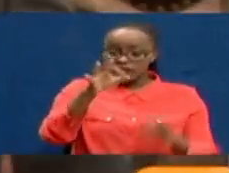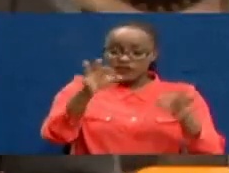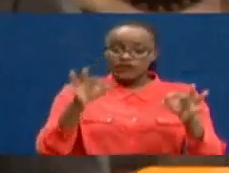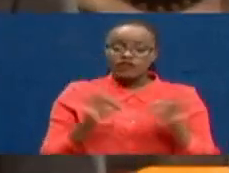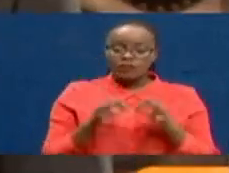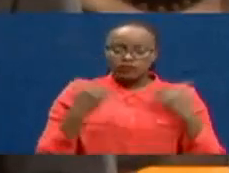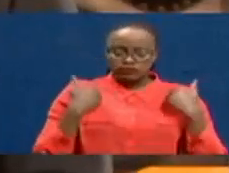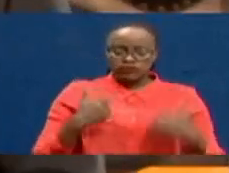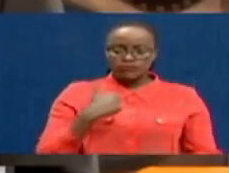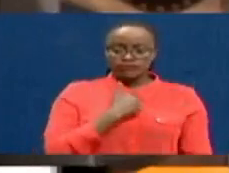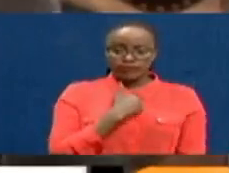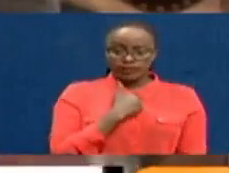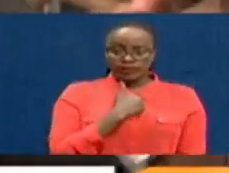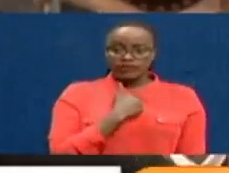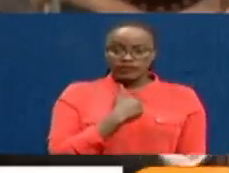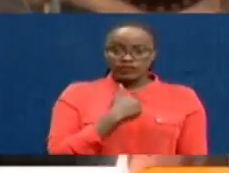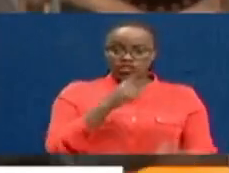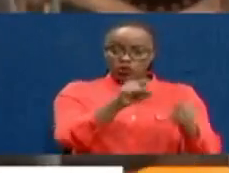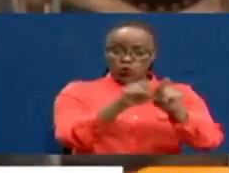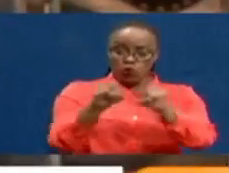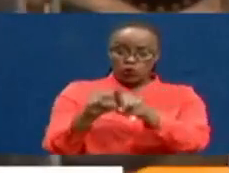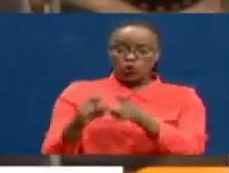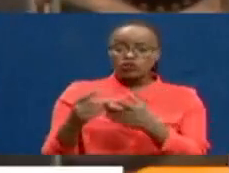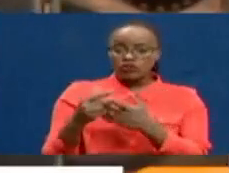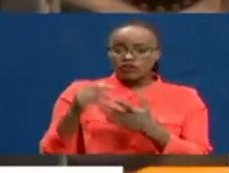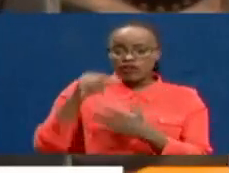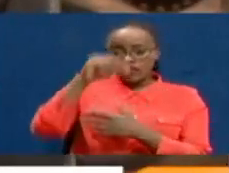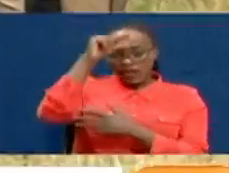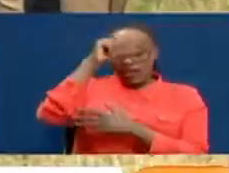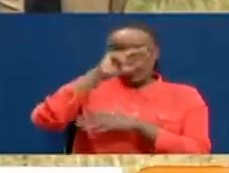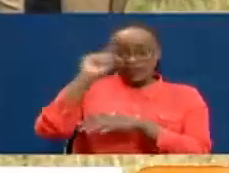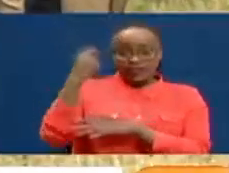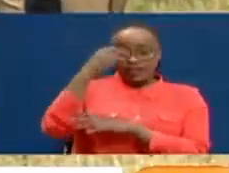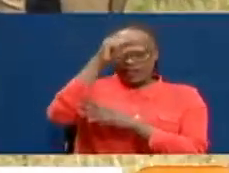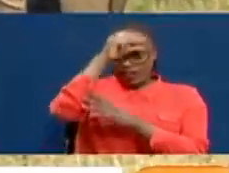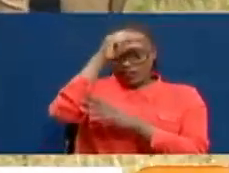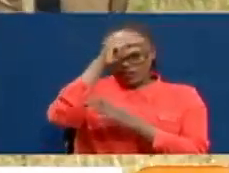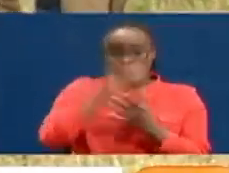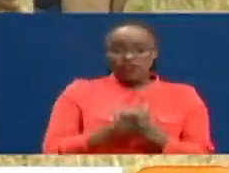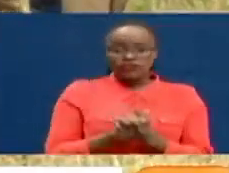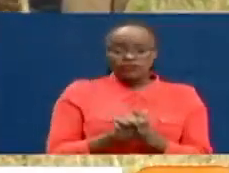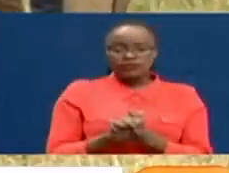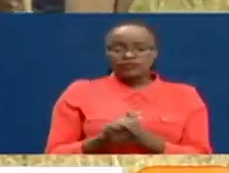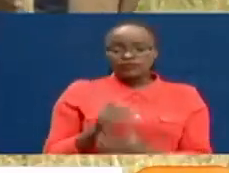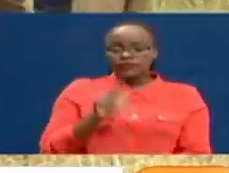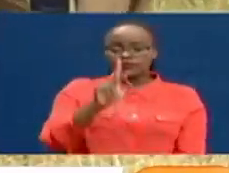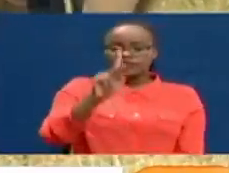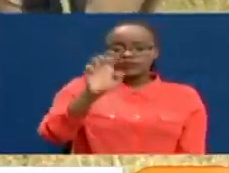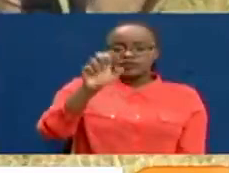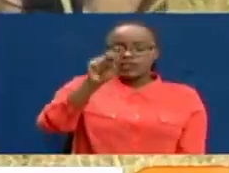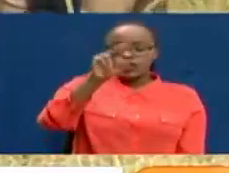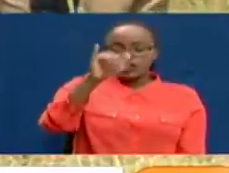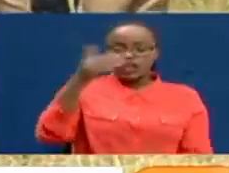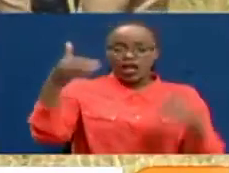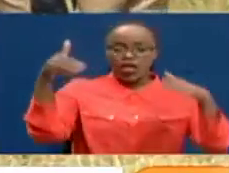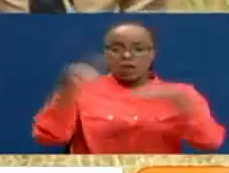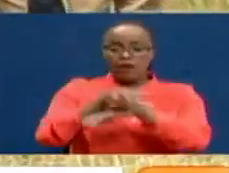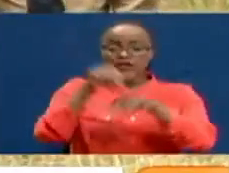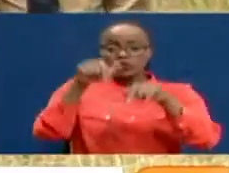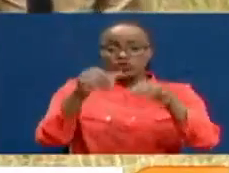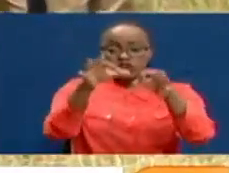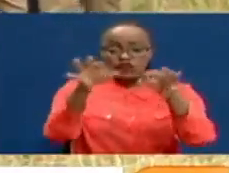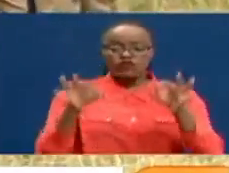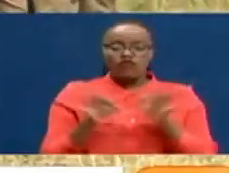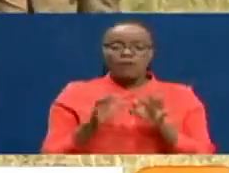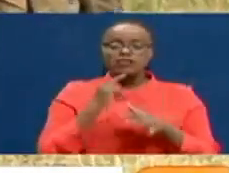Me personally, and of course, the government of Kenya. As the late Sergeant Kipyegon Kenei is laid to rest today, the